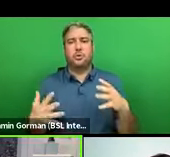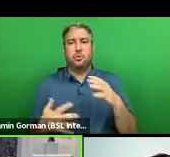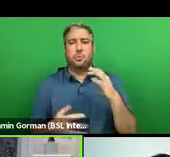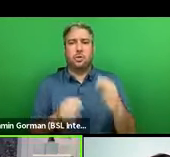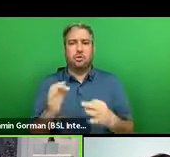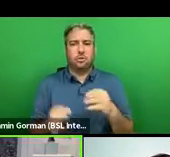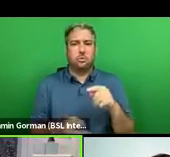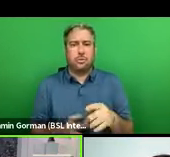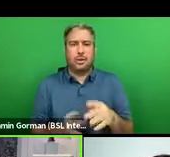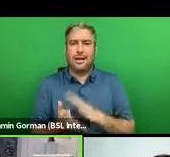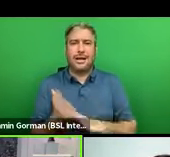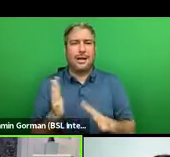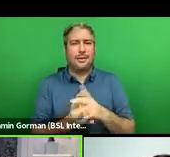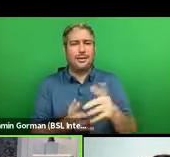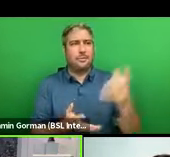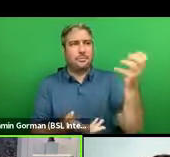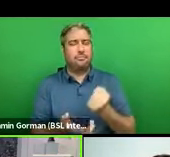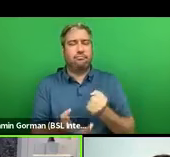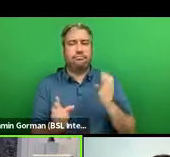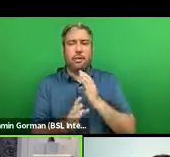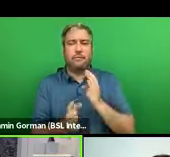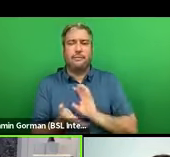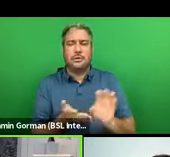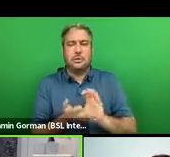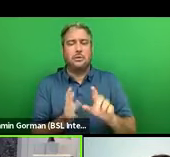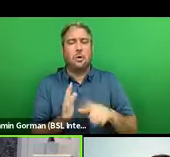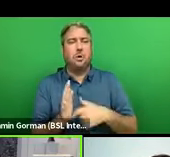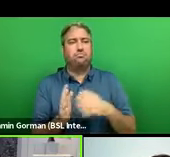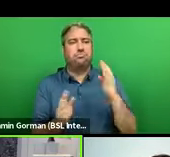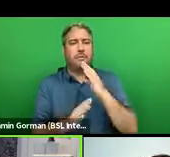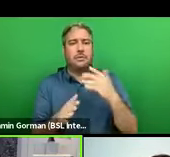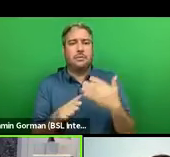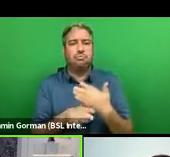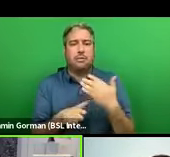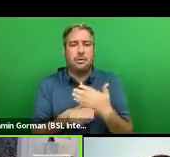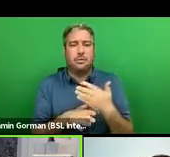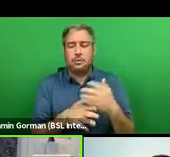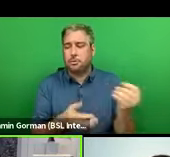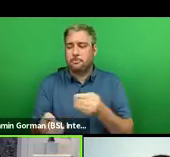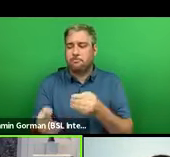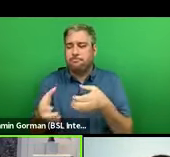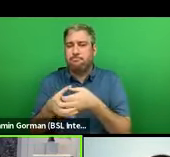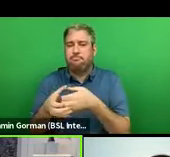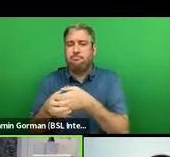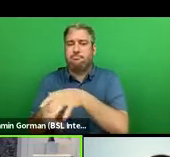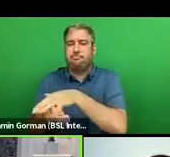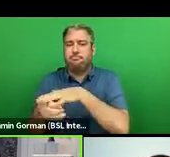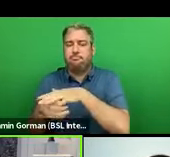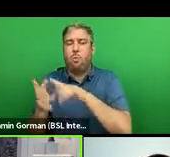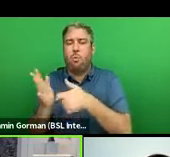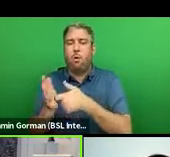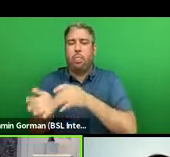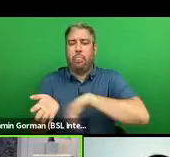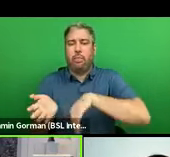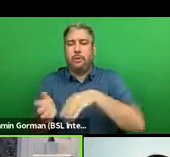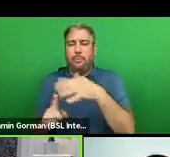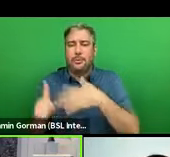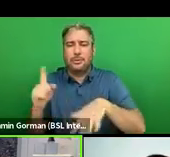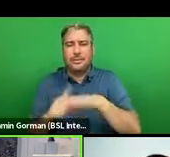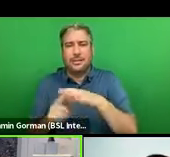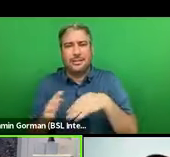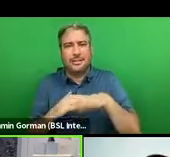enterprises to townships or, you know, neglected communities in South Africa? And, you know,